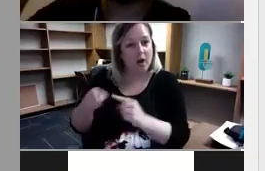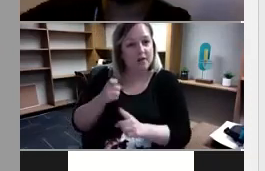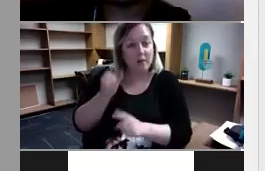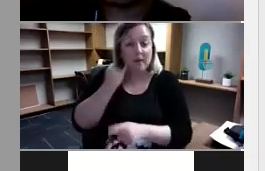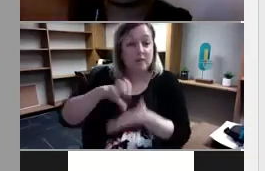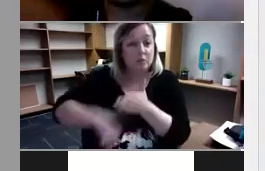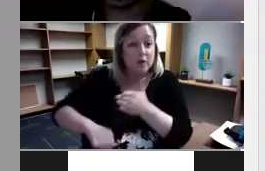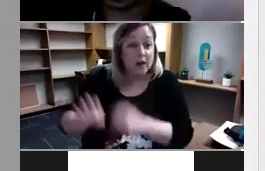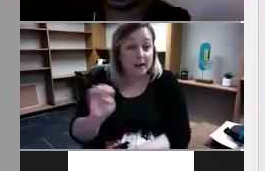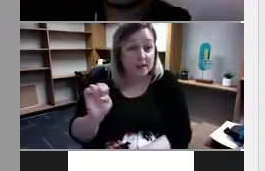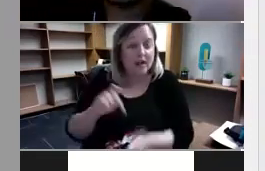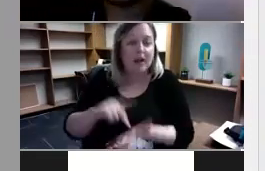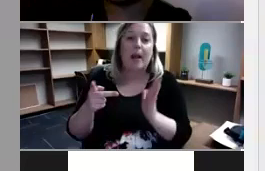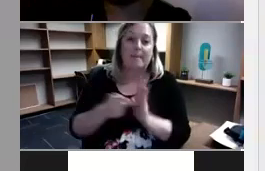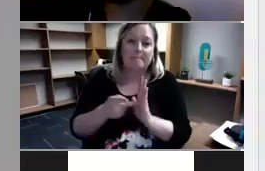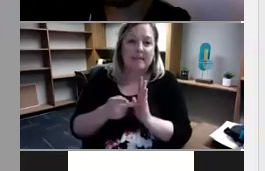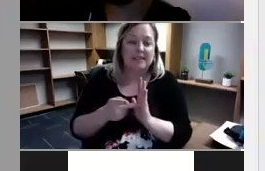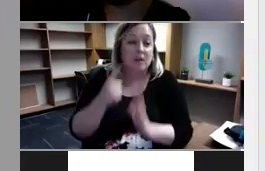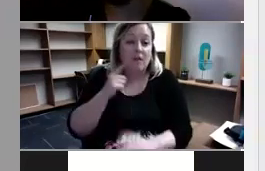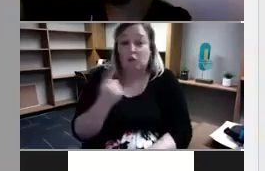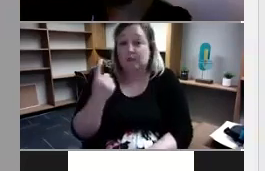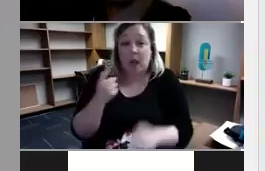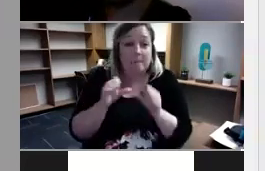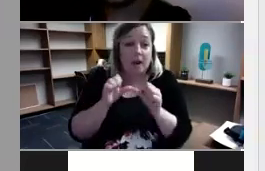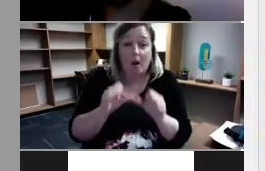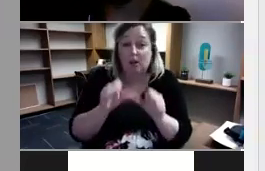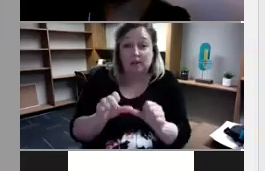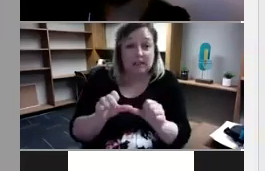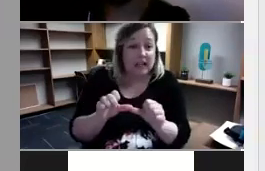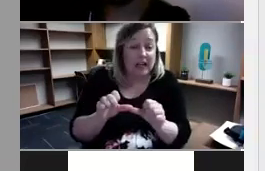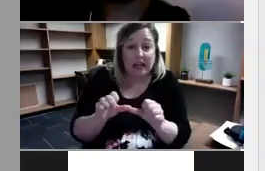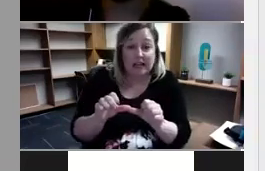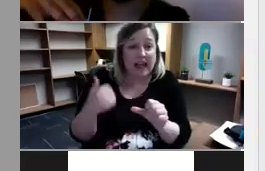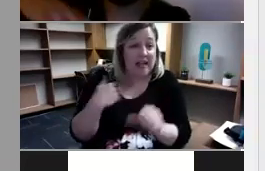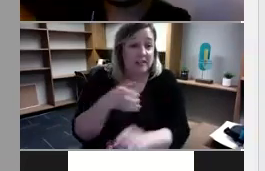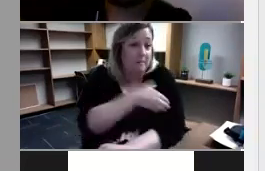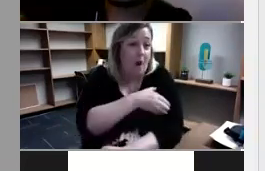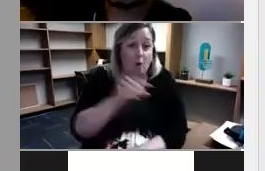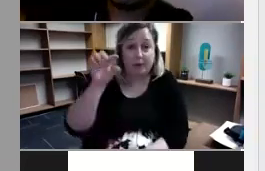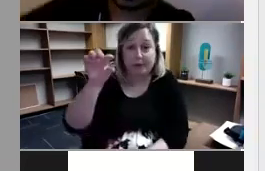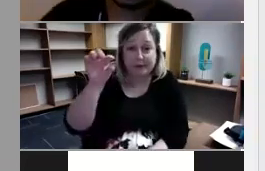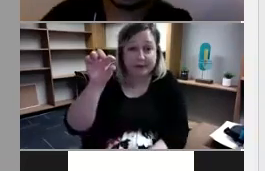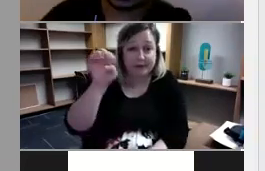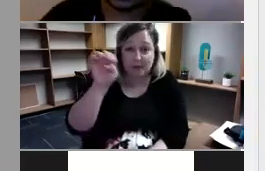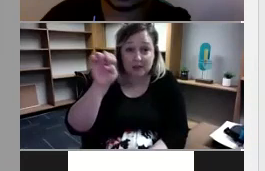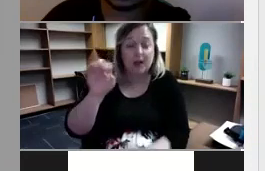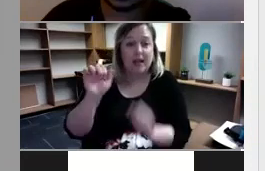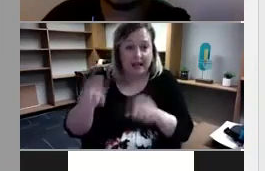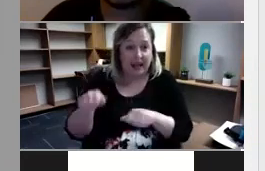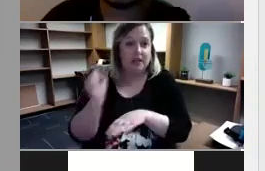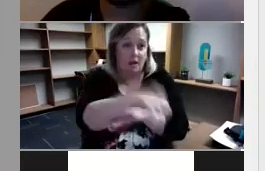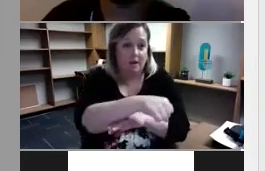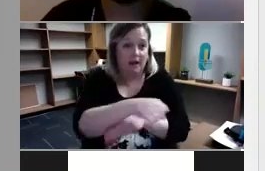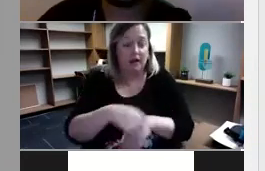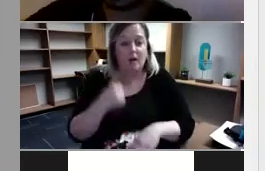that essentially for some constant epsilon raised to the power of epsilon, we can dominate our function. And if we, for the third case, we are